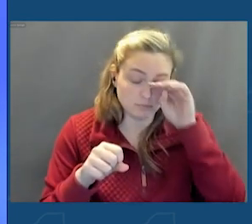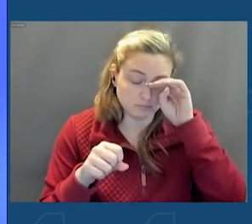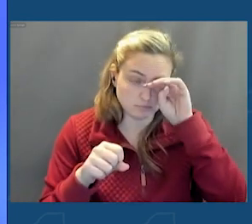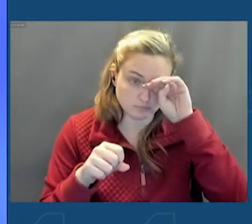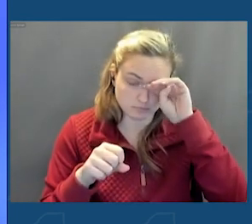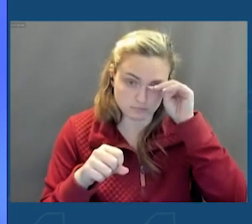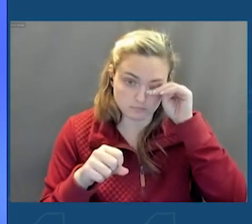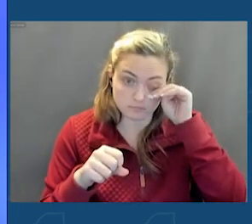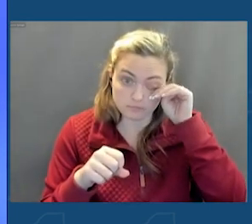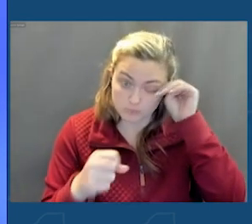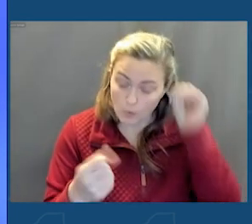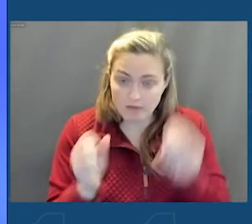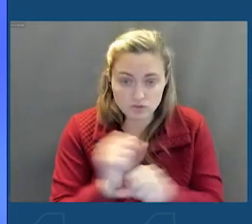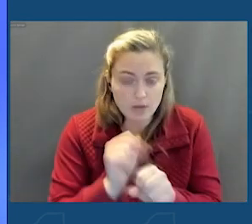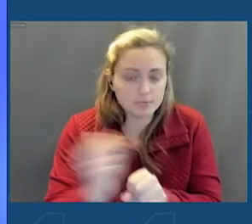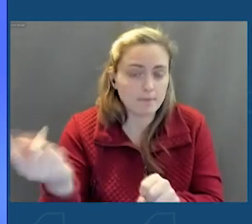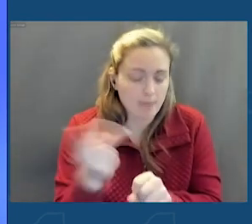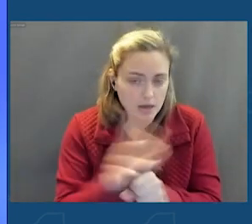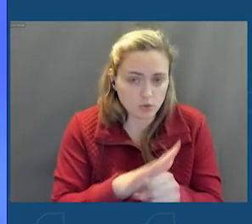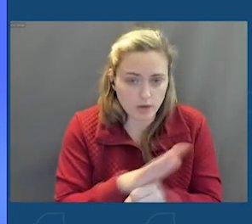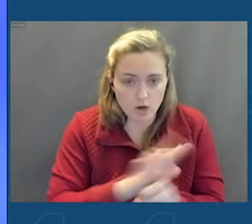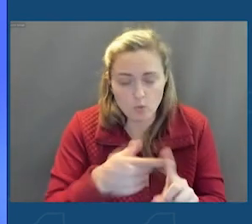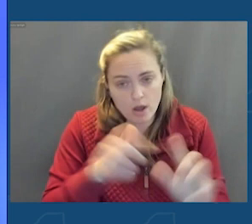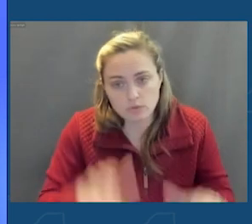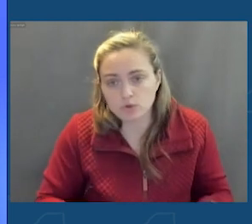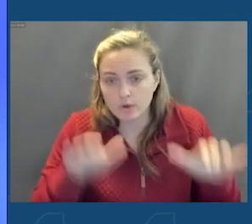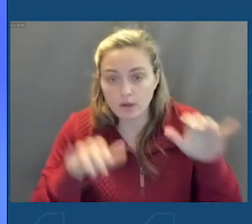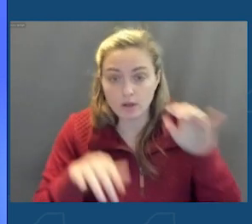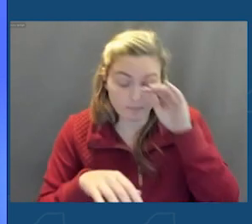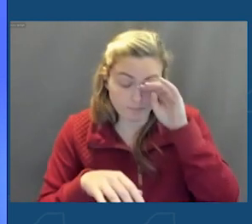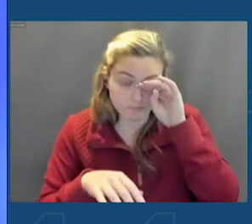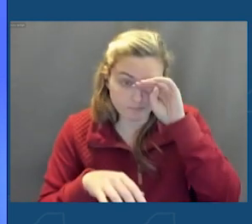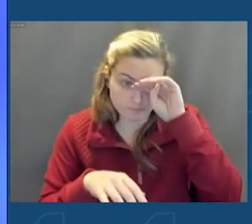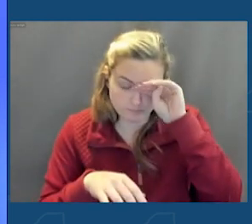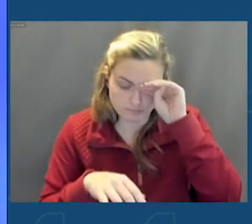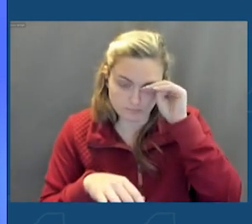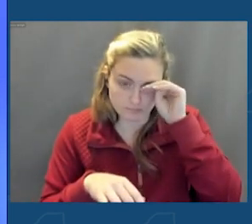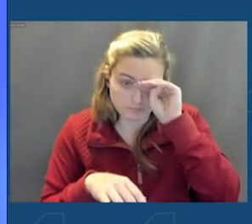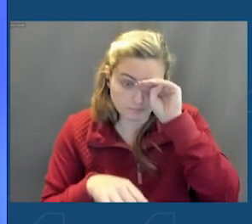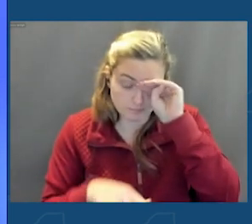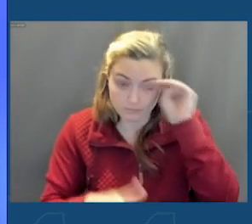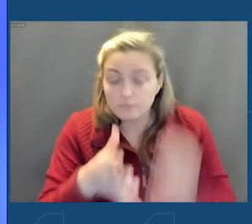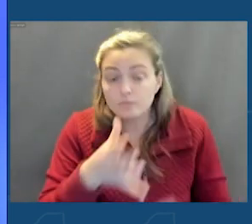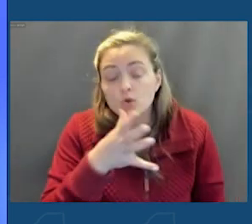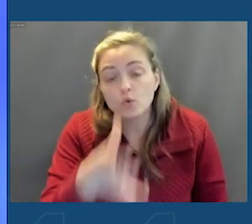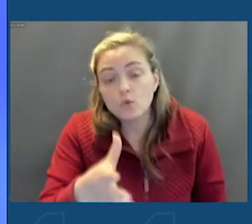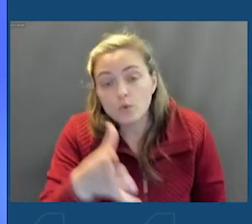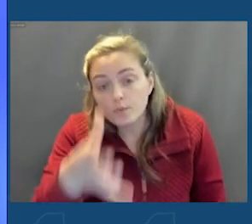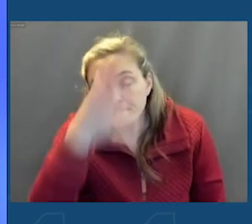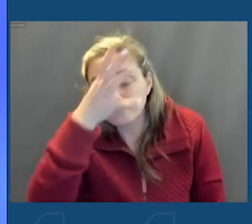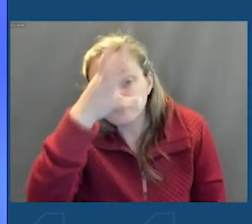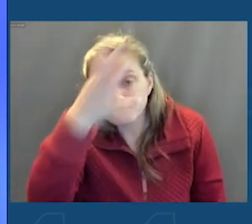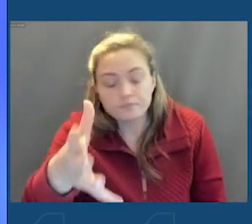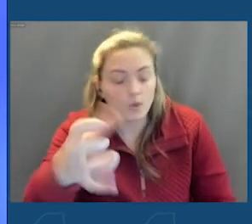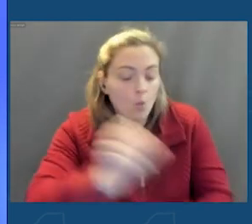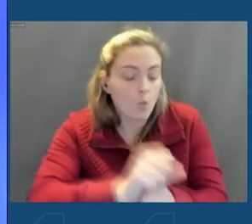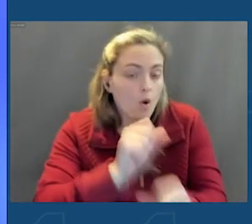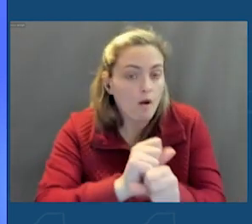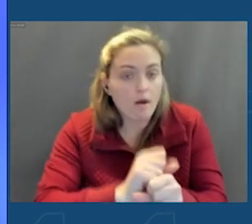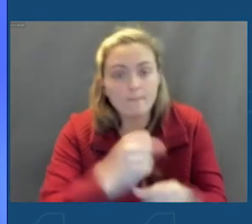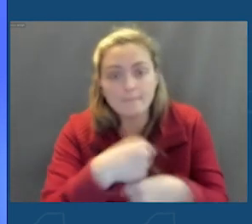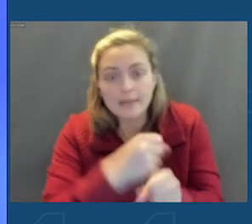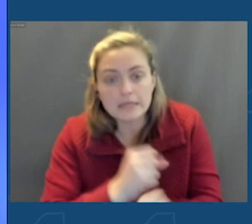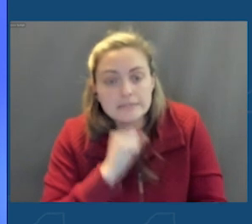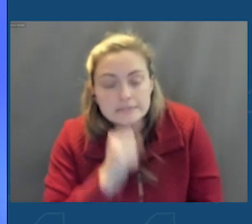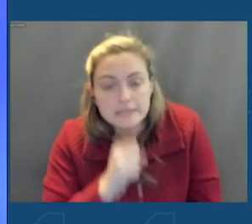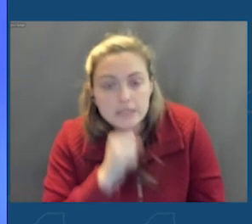to an area that when I was growing up, grandpa, my dad, my uncles all worked making steel. They were steel workers, part of the